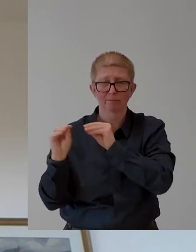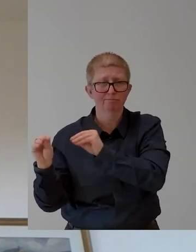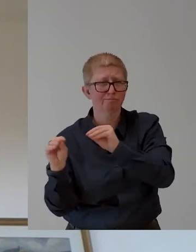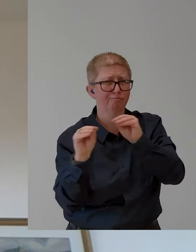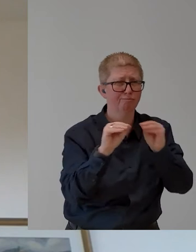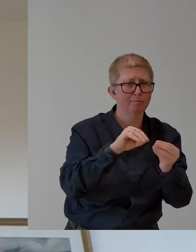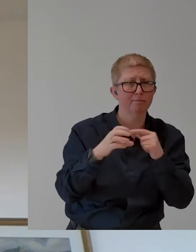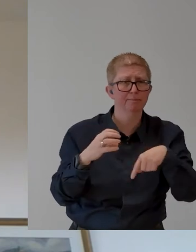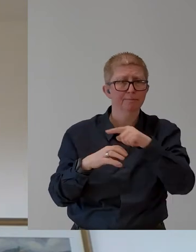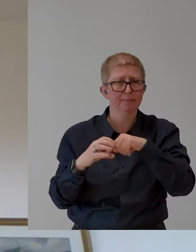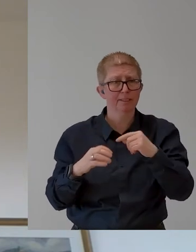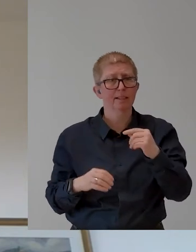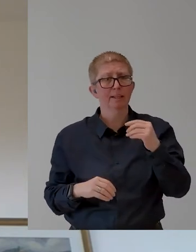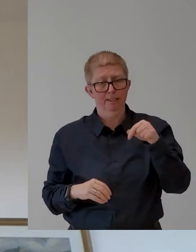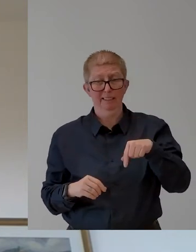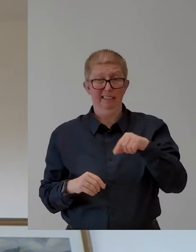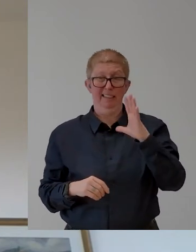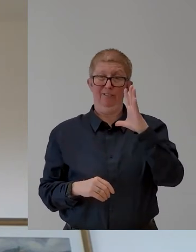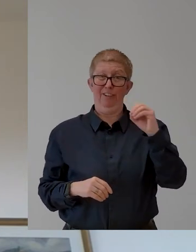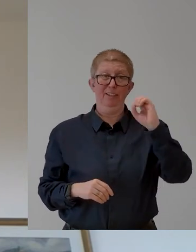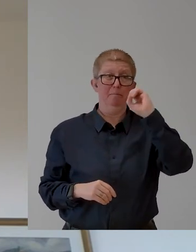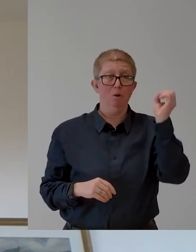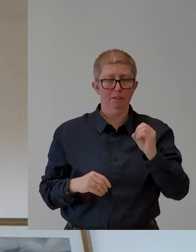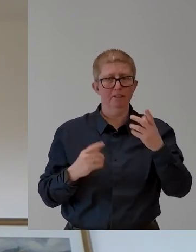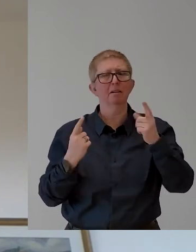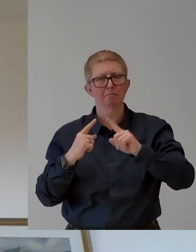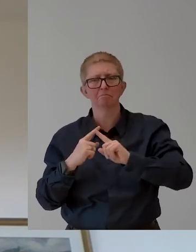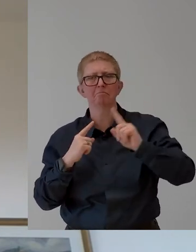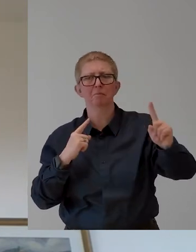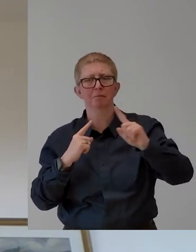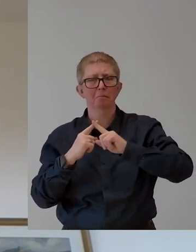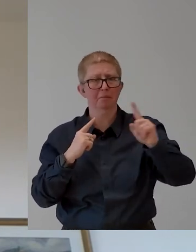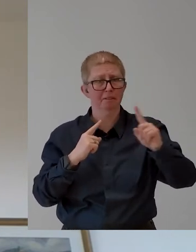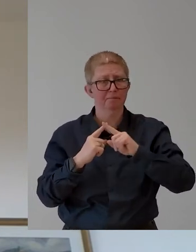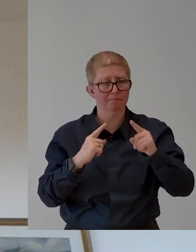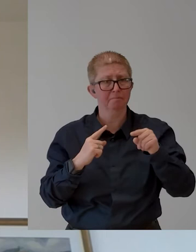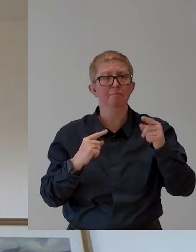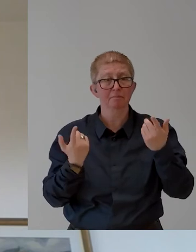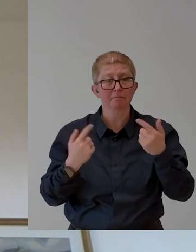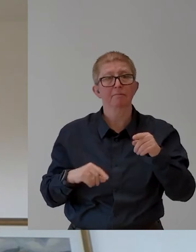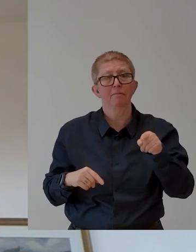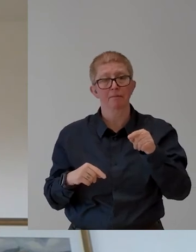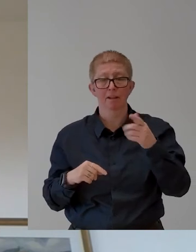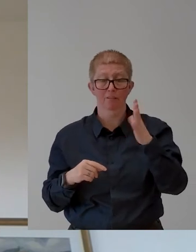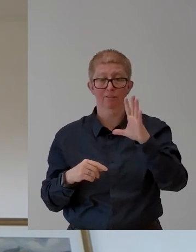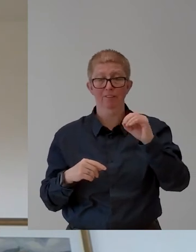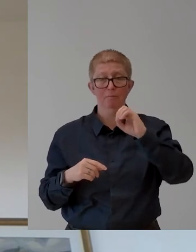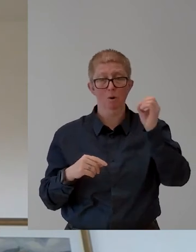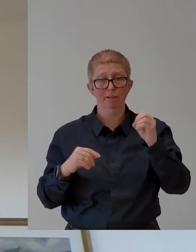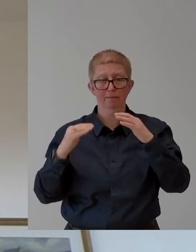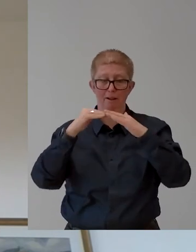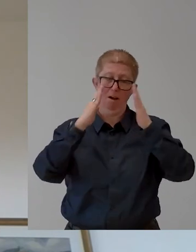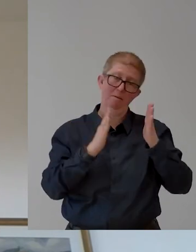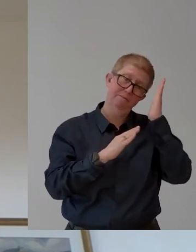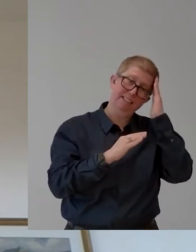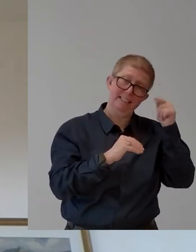boarding students. And these days, because of COVID, the school created something called the bubble, where they invited faculty,